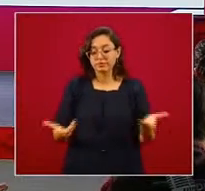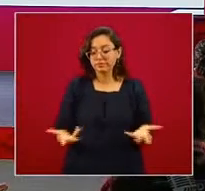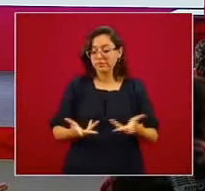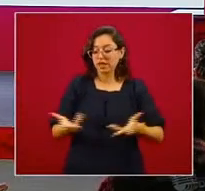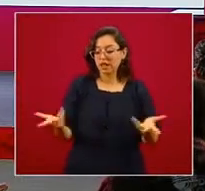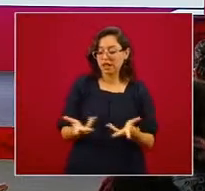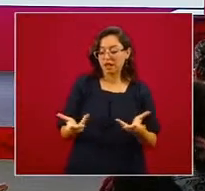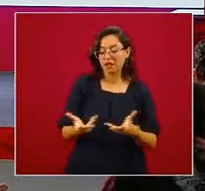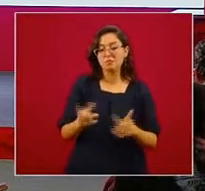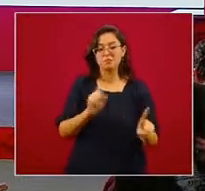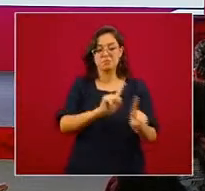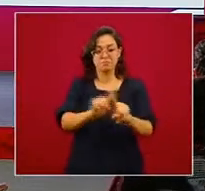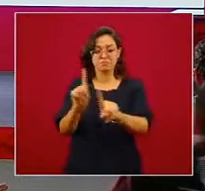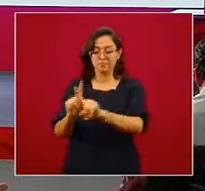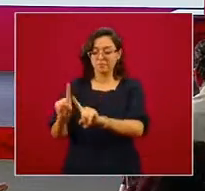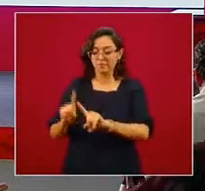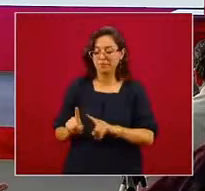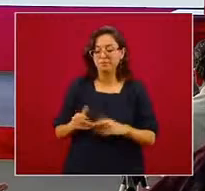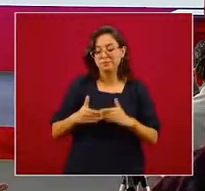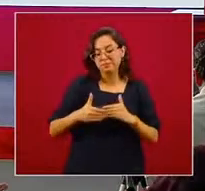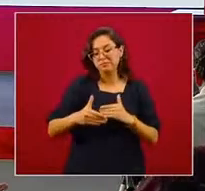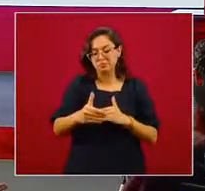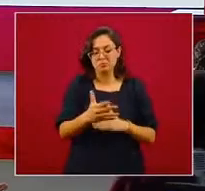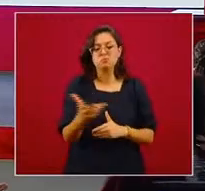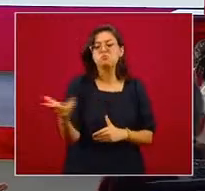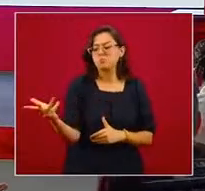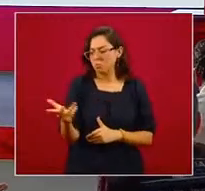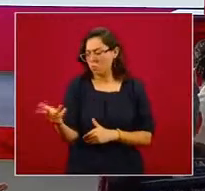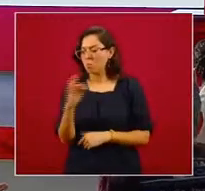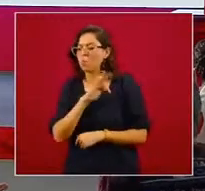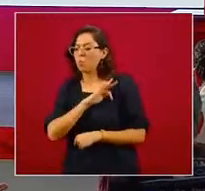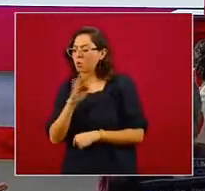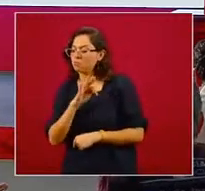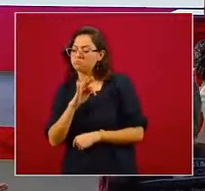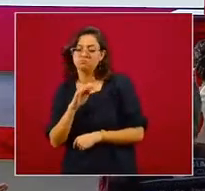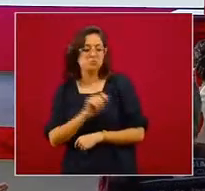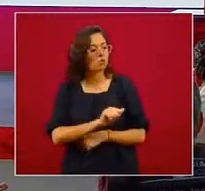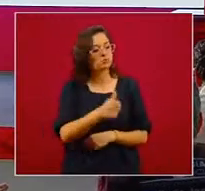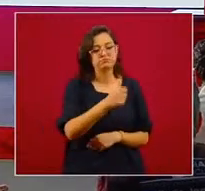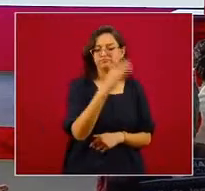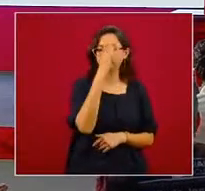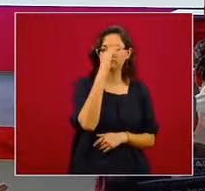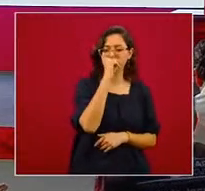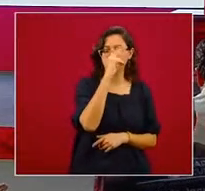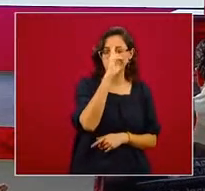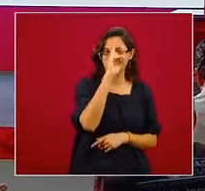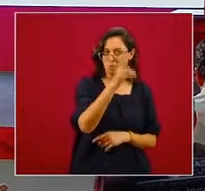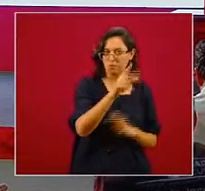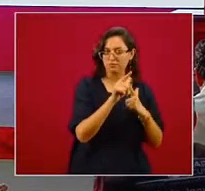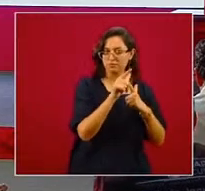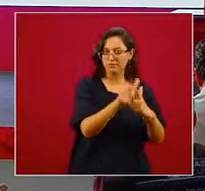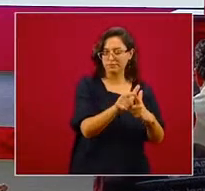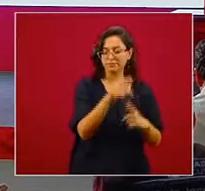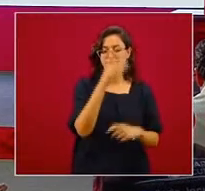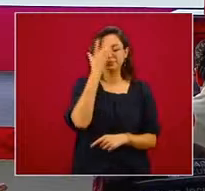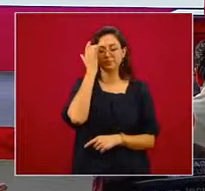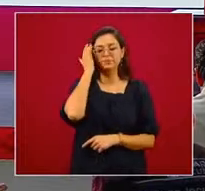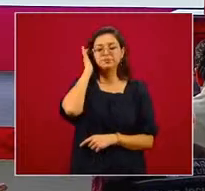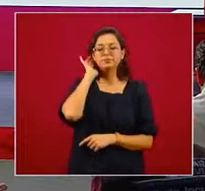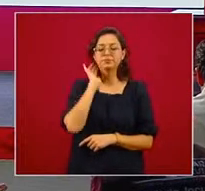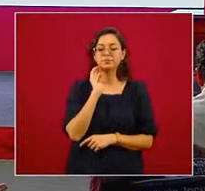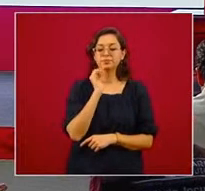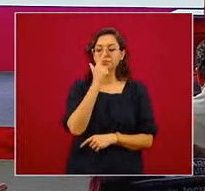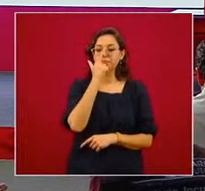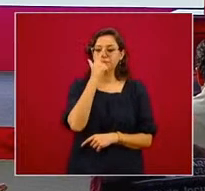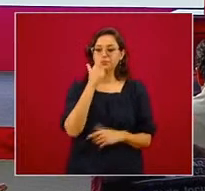available as of next week. Certain actions will be adopted, whereas